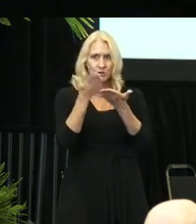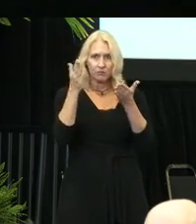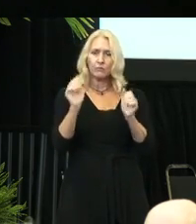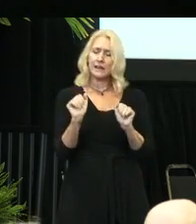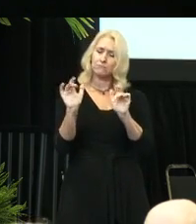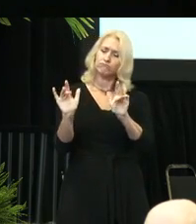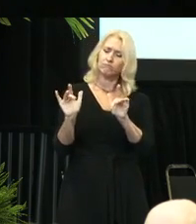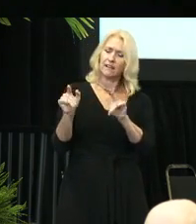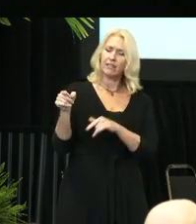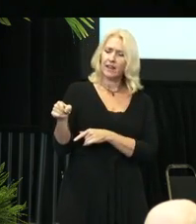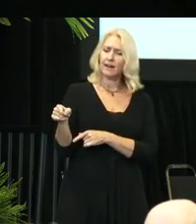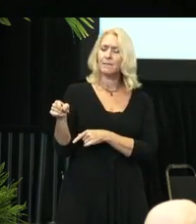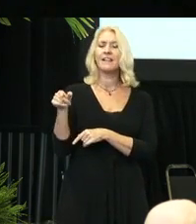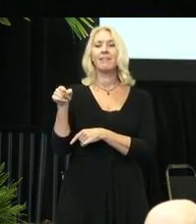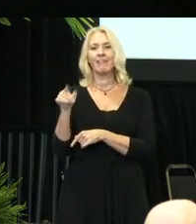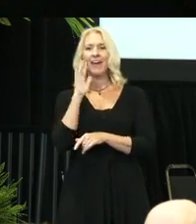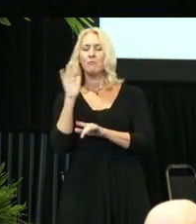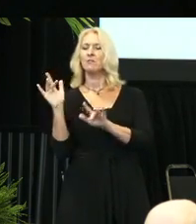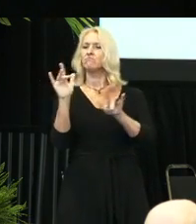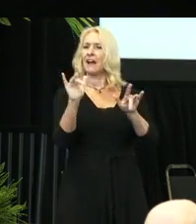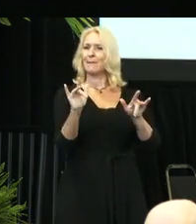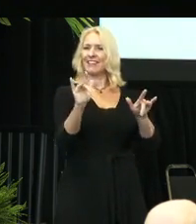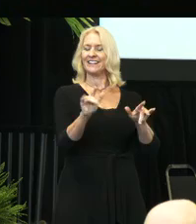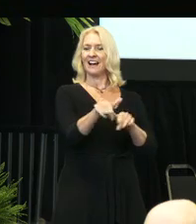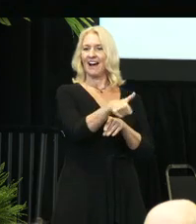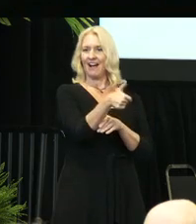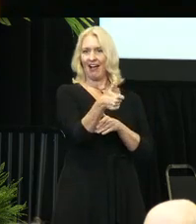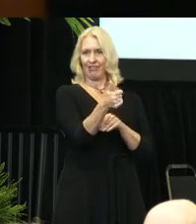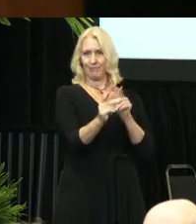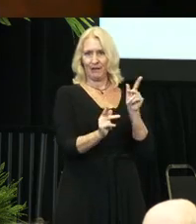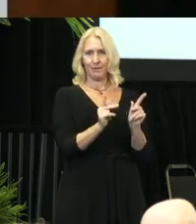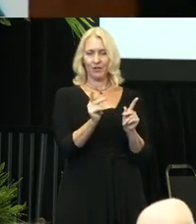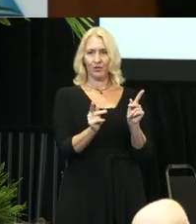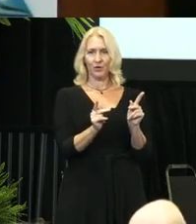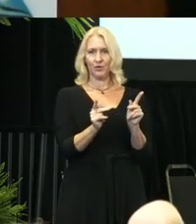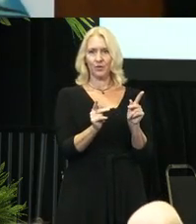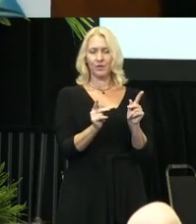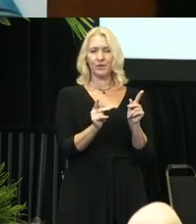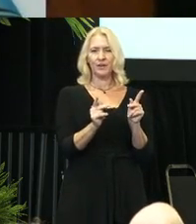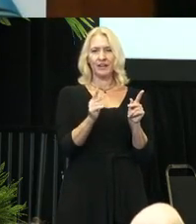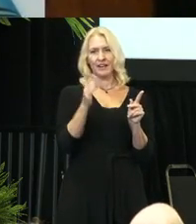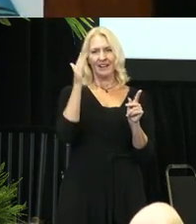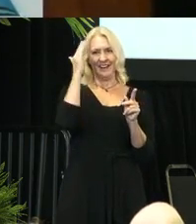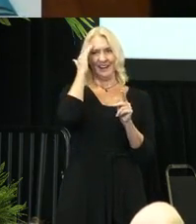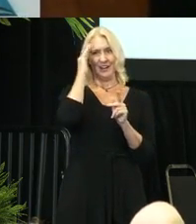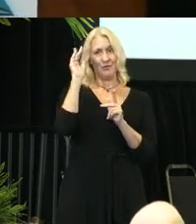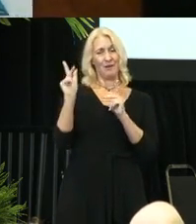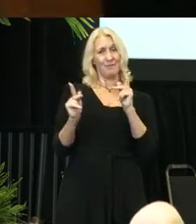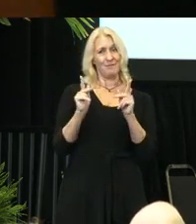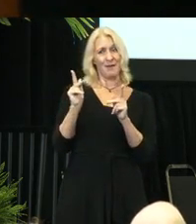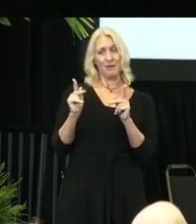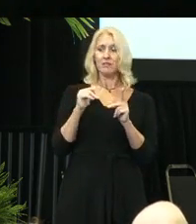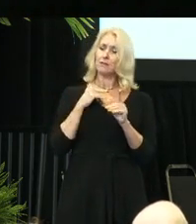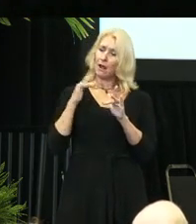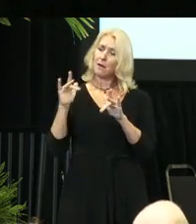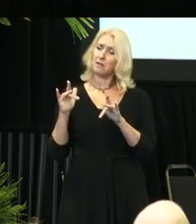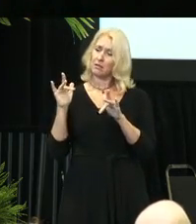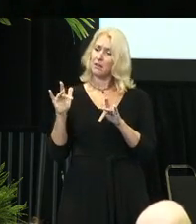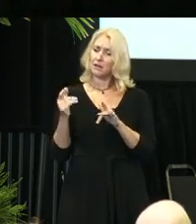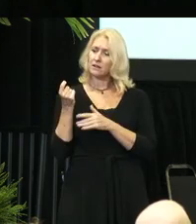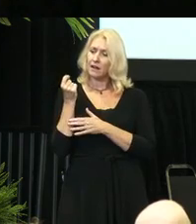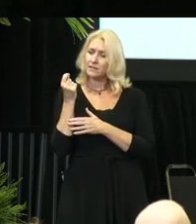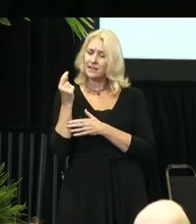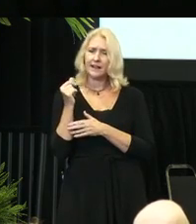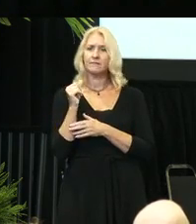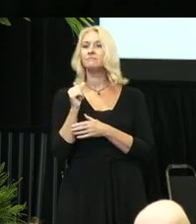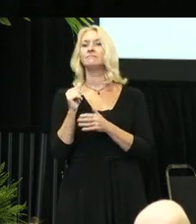show empathy to others. And you know what empathetic individuals don't do? They don't brutalize each other. They don't take advantage